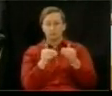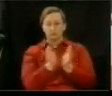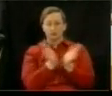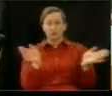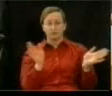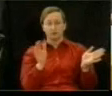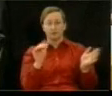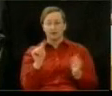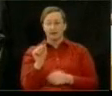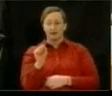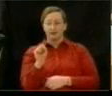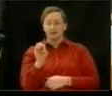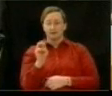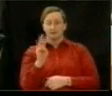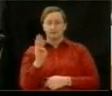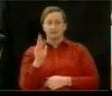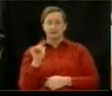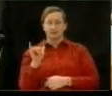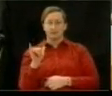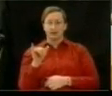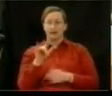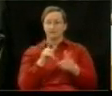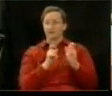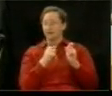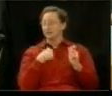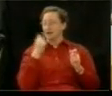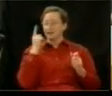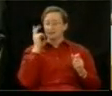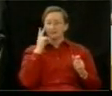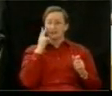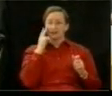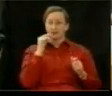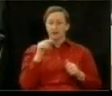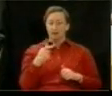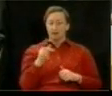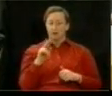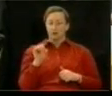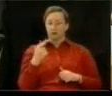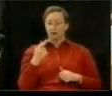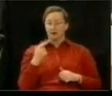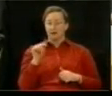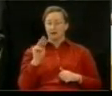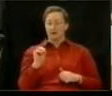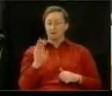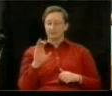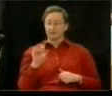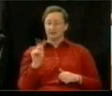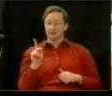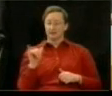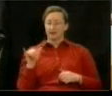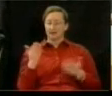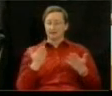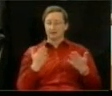quickly. But a couple of other questions I have, and I see Mr. Greg McKay is here, and if you might indulge me, Mr. McKay, I'd like to ask you a